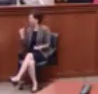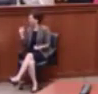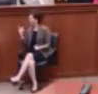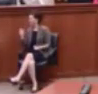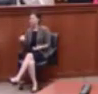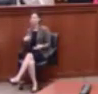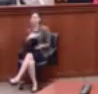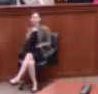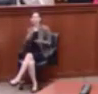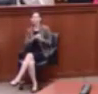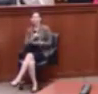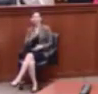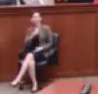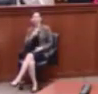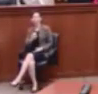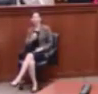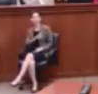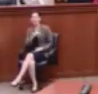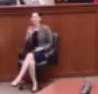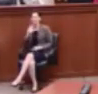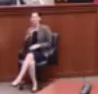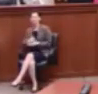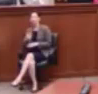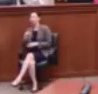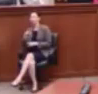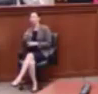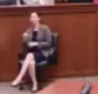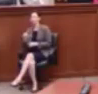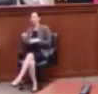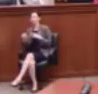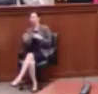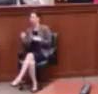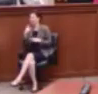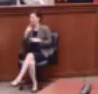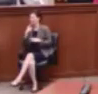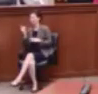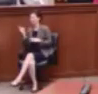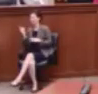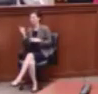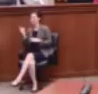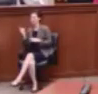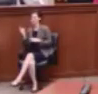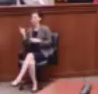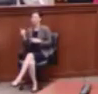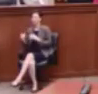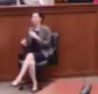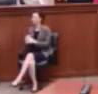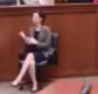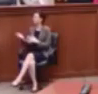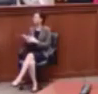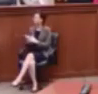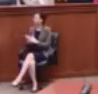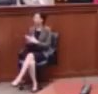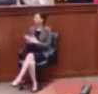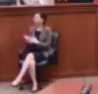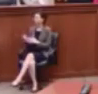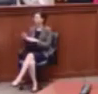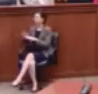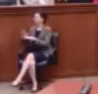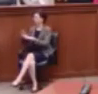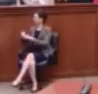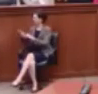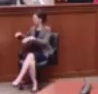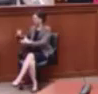My wife Catherine and my daughter Grace are here, as Gary said. With spring break at our child care this week,